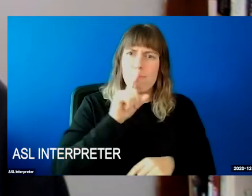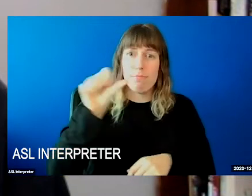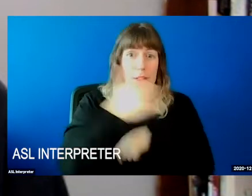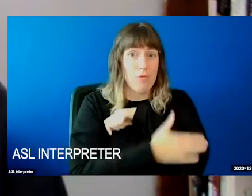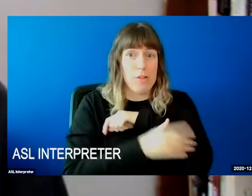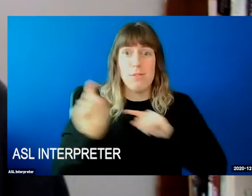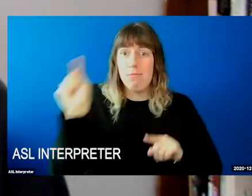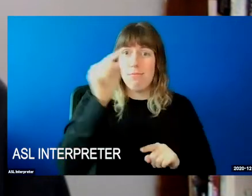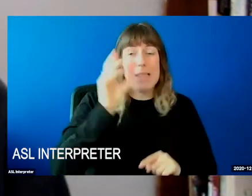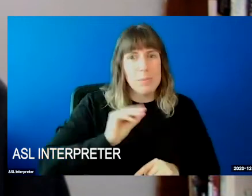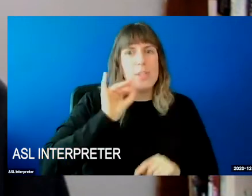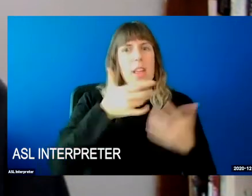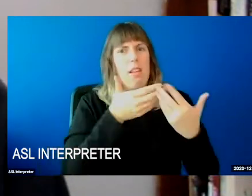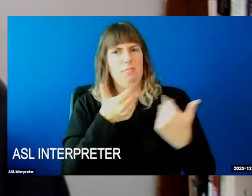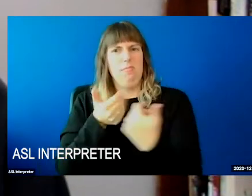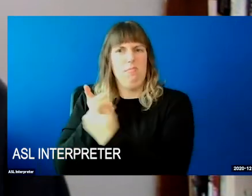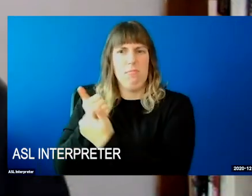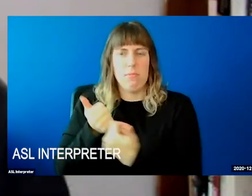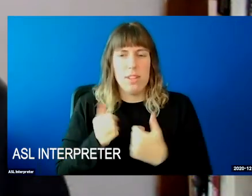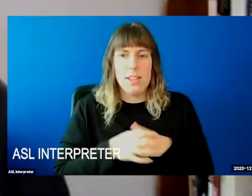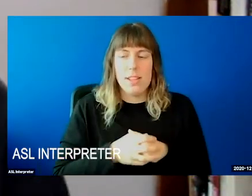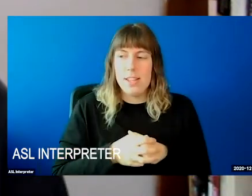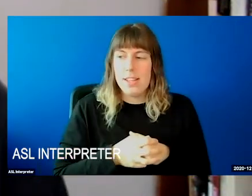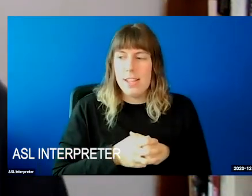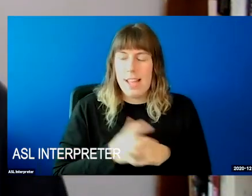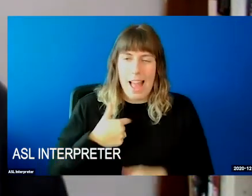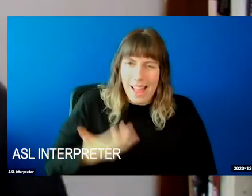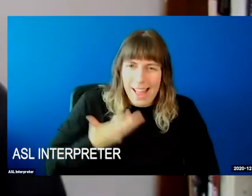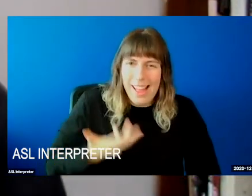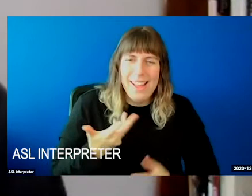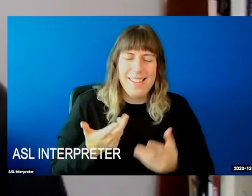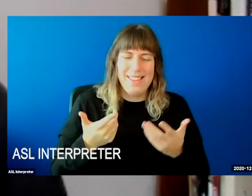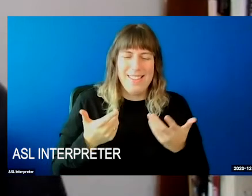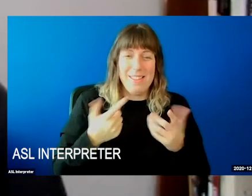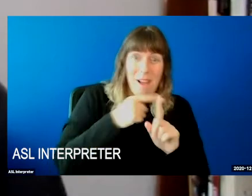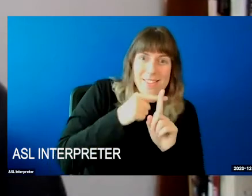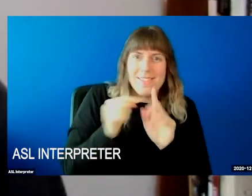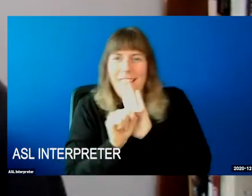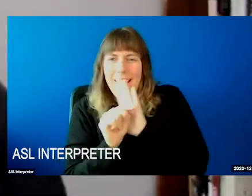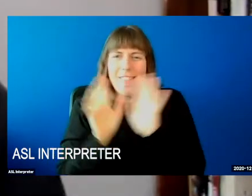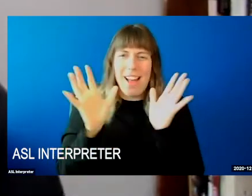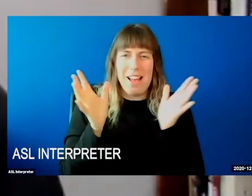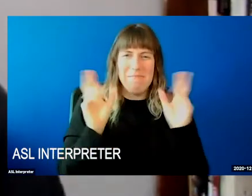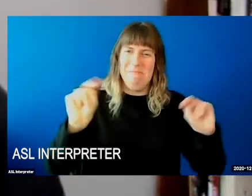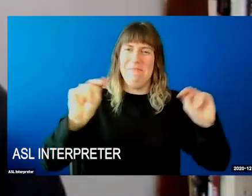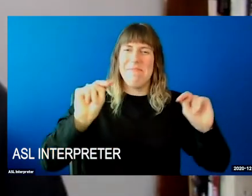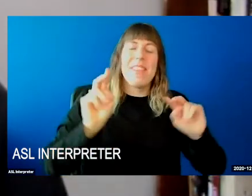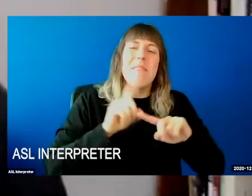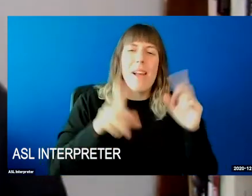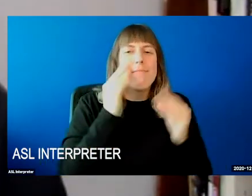everywhere. So, I mean, I'm trying neither to be encouraging or discouraging, but just to say